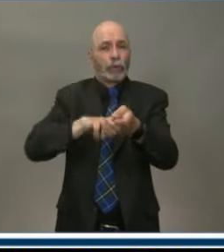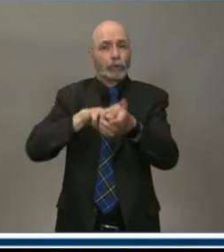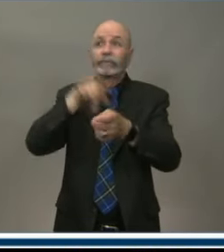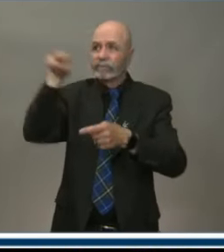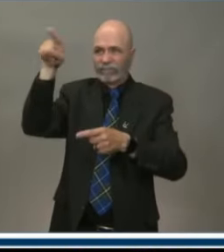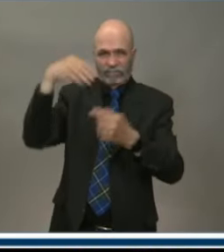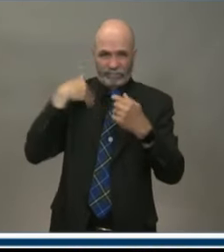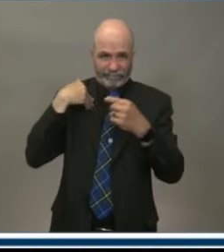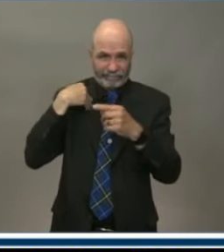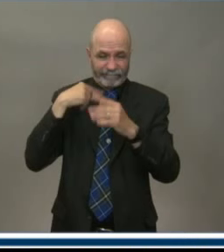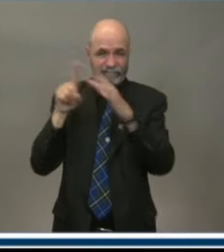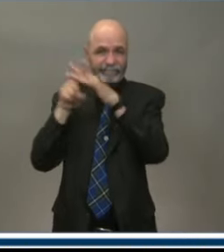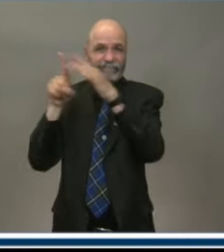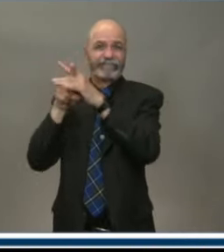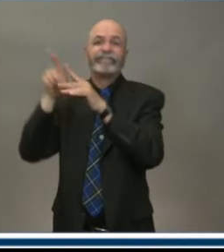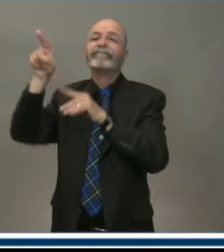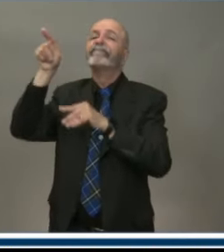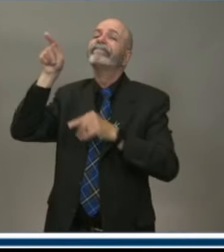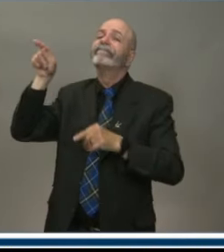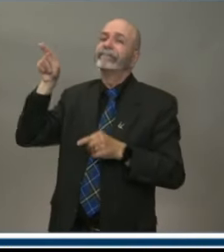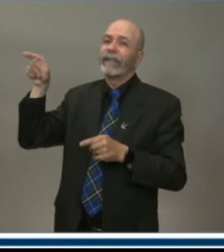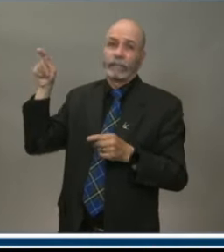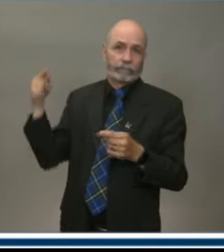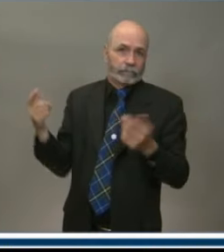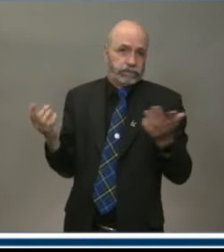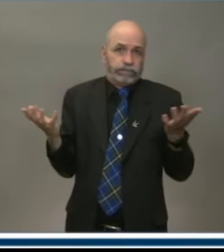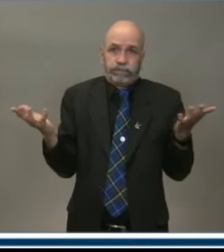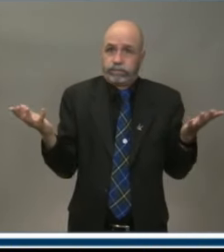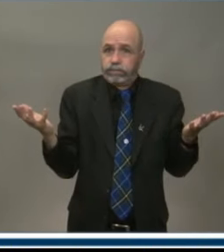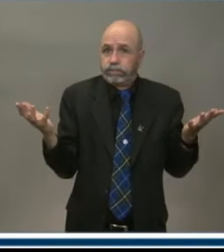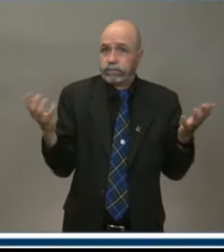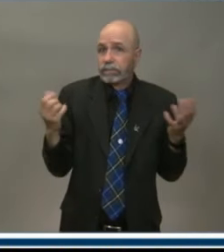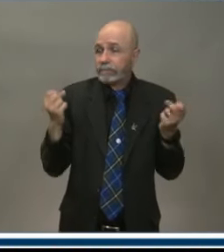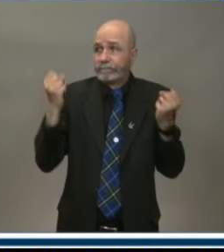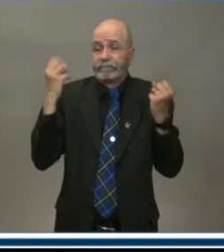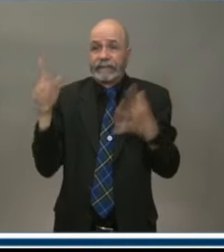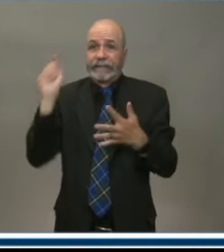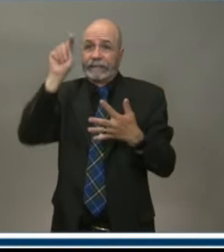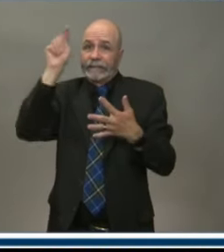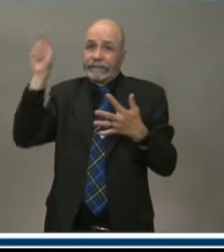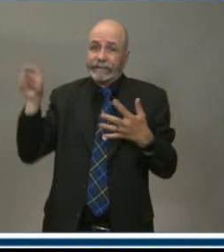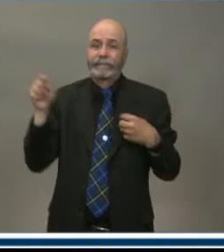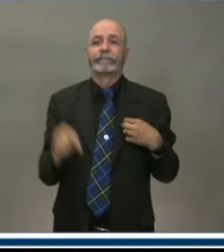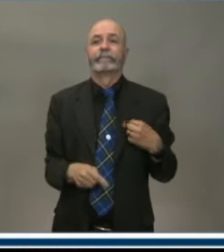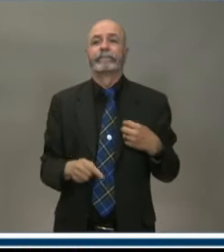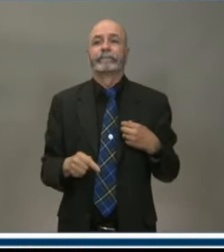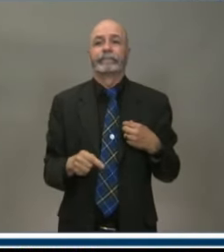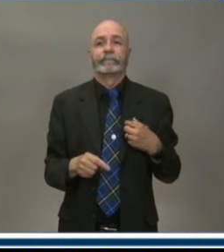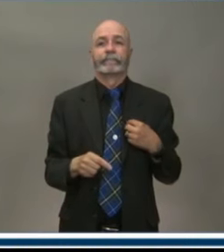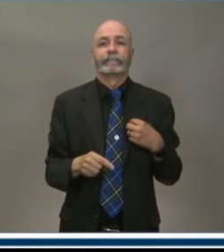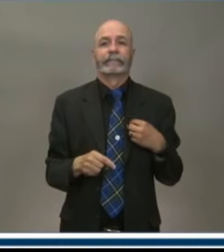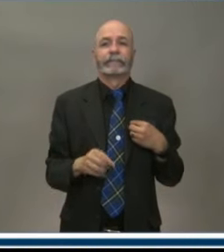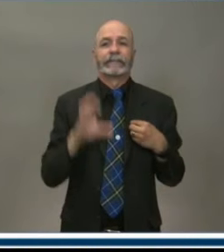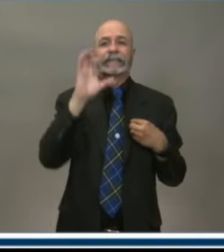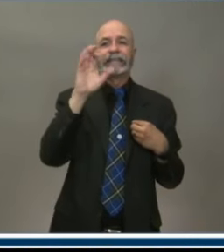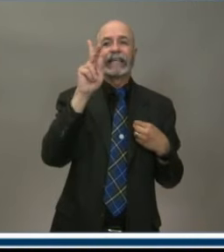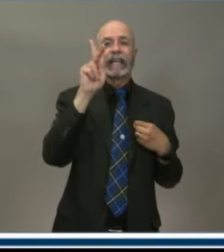by COVID-19 within the Sydney area. Next, we'll go to Evan Taylor from CKBW. Go ahead,